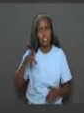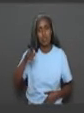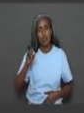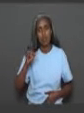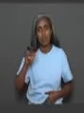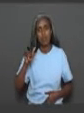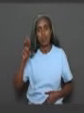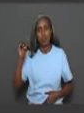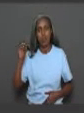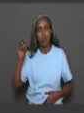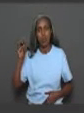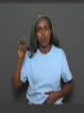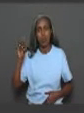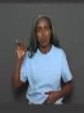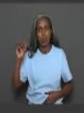polynomials.